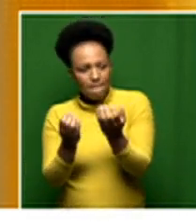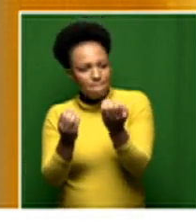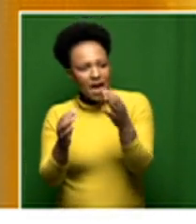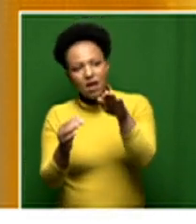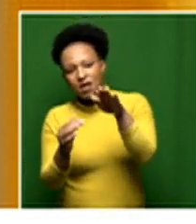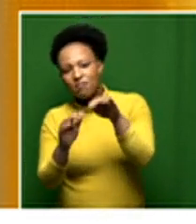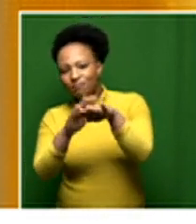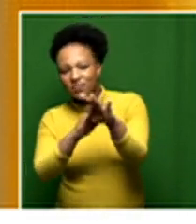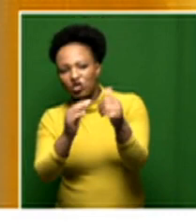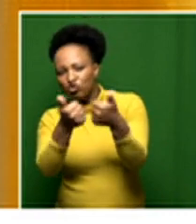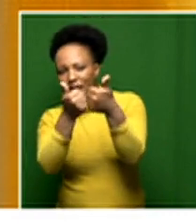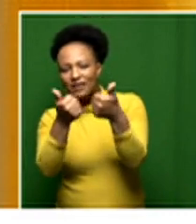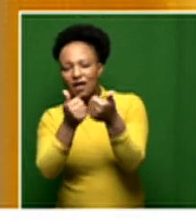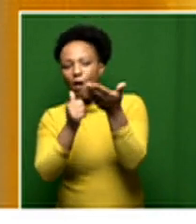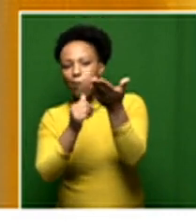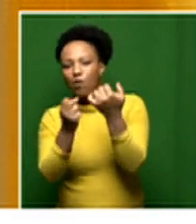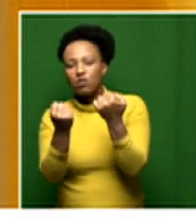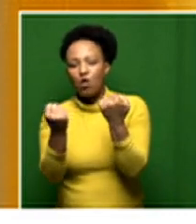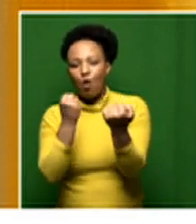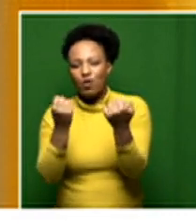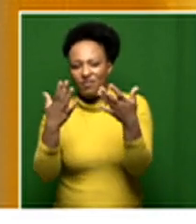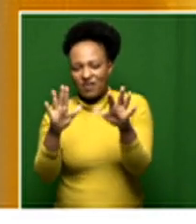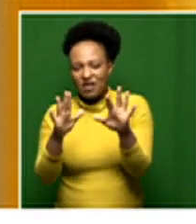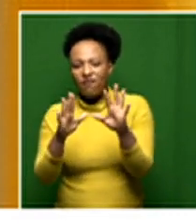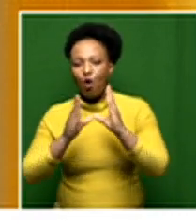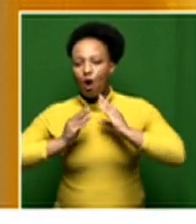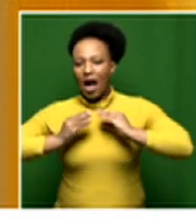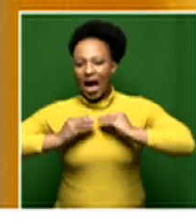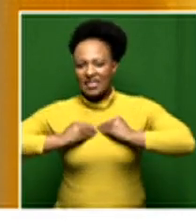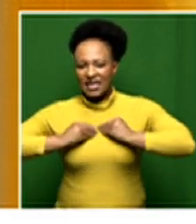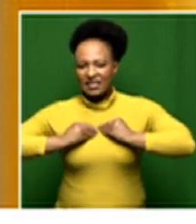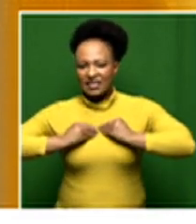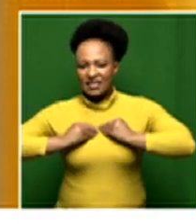legal issues around the use of asset forfeiture had been